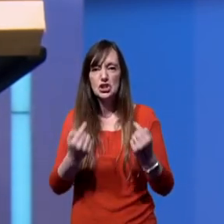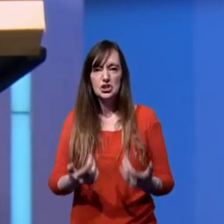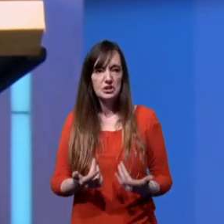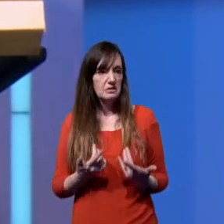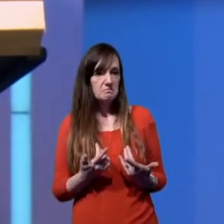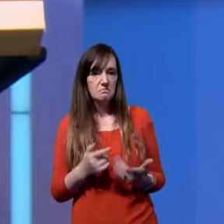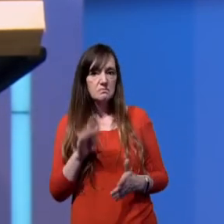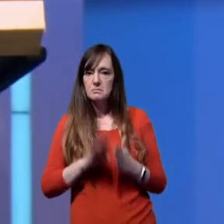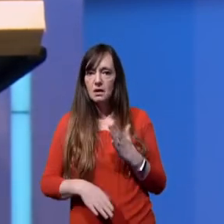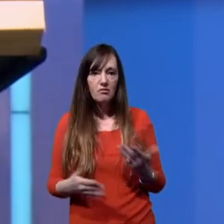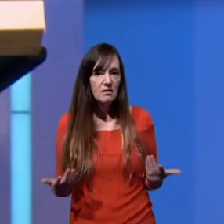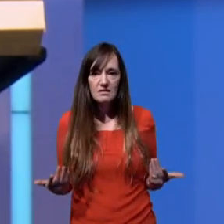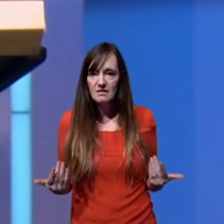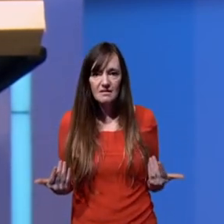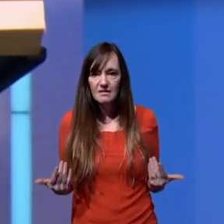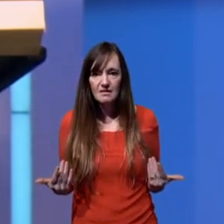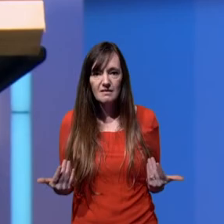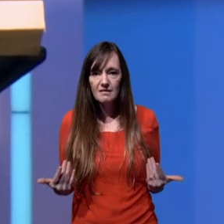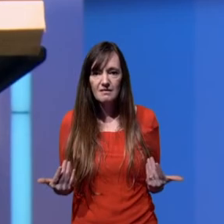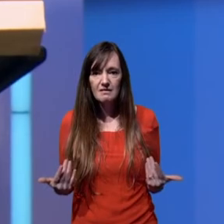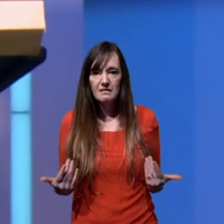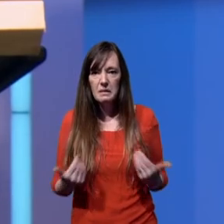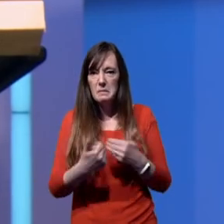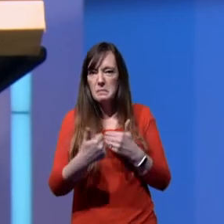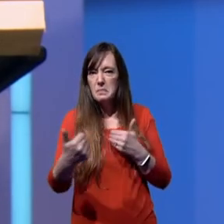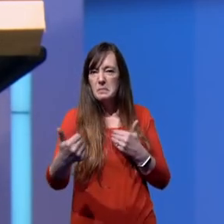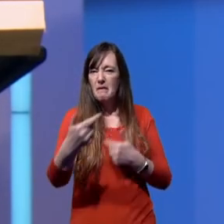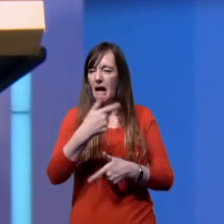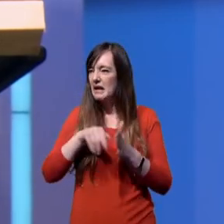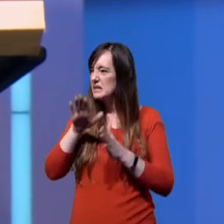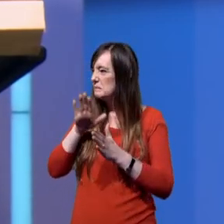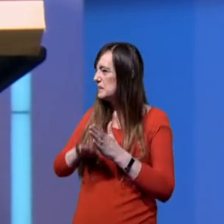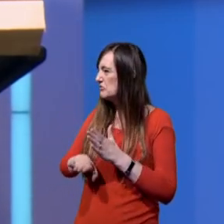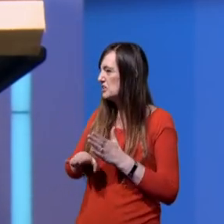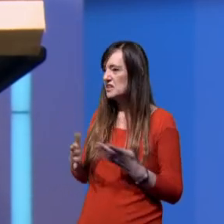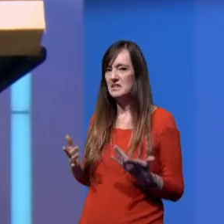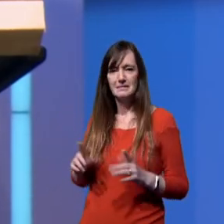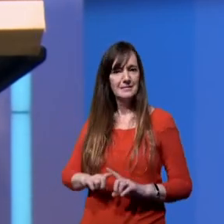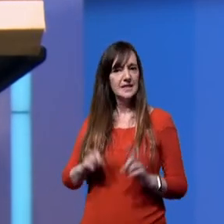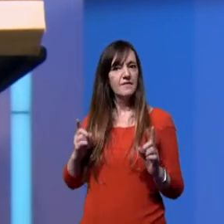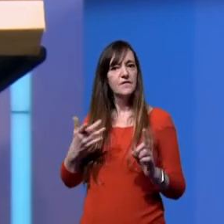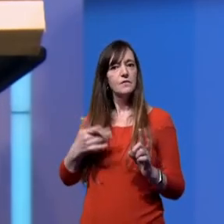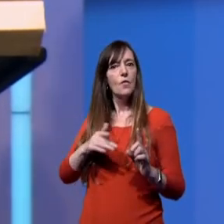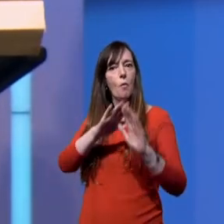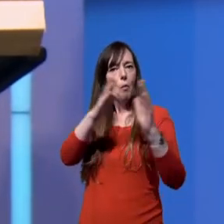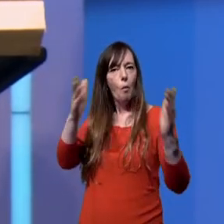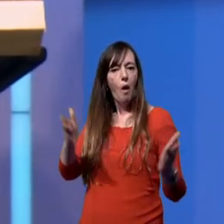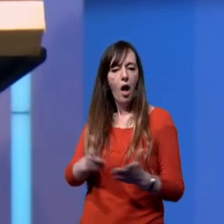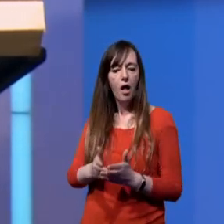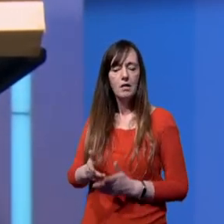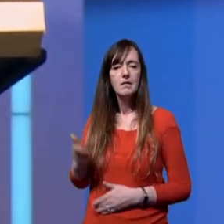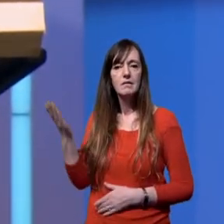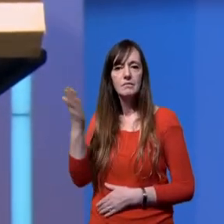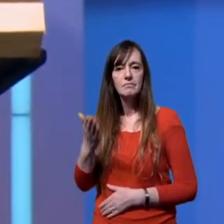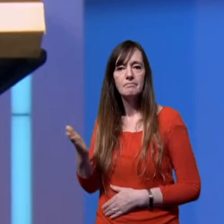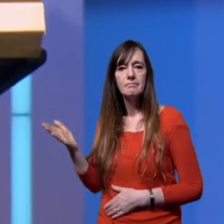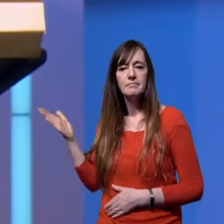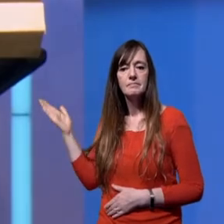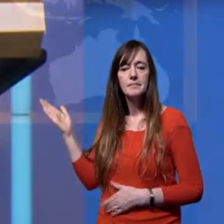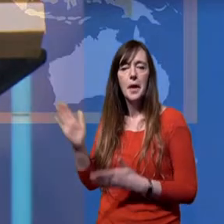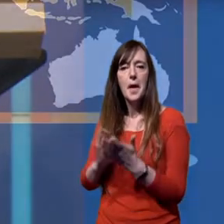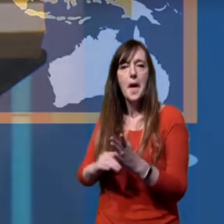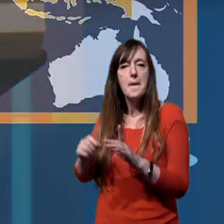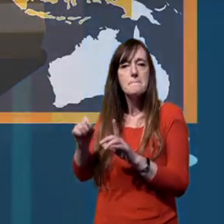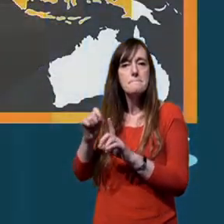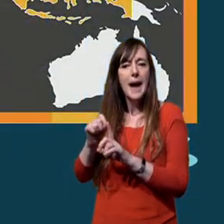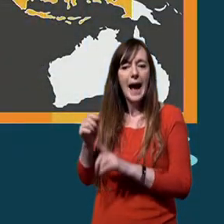to us. Our experience over here is not normal. It's a map on the screen. It shows